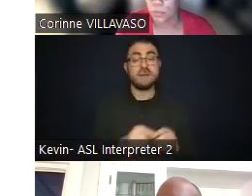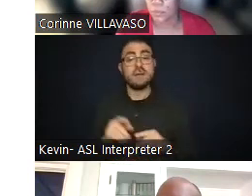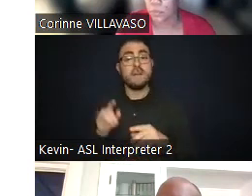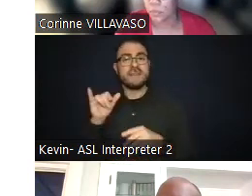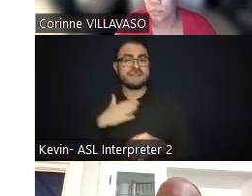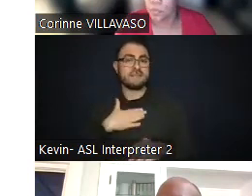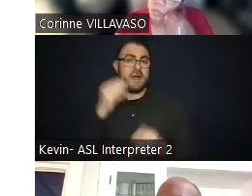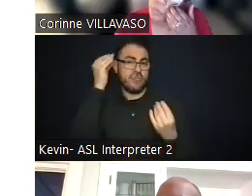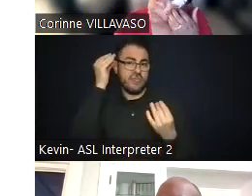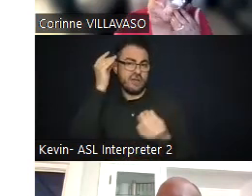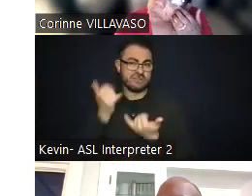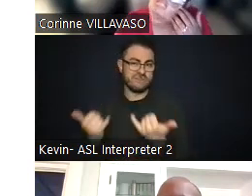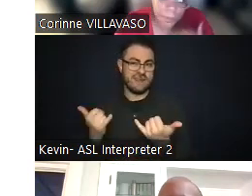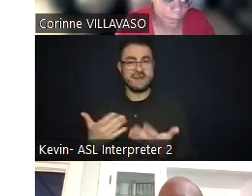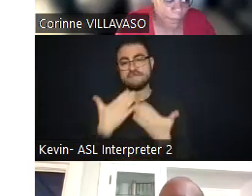the moment. Say thank you.